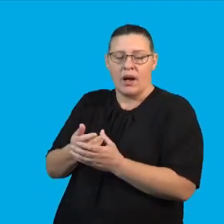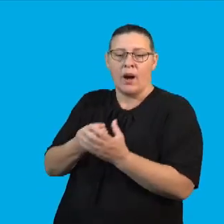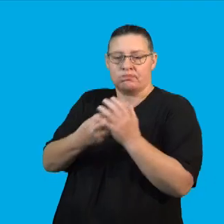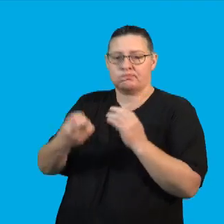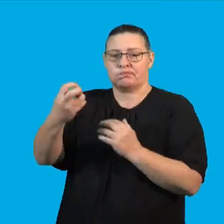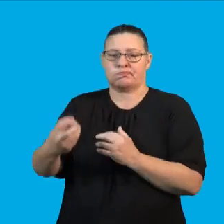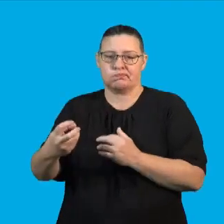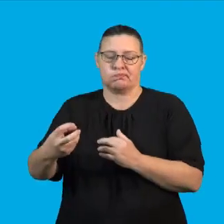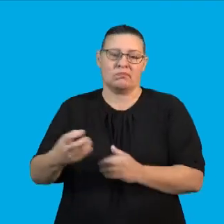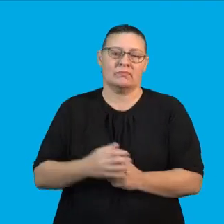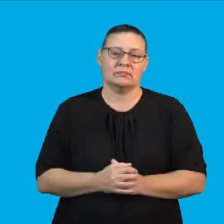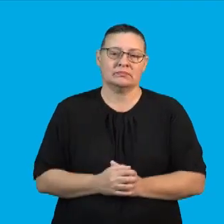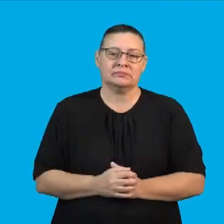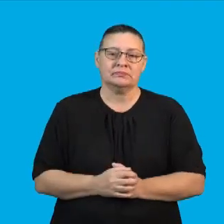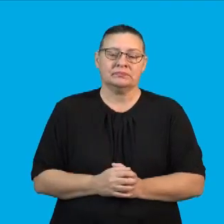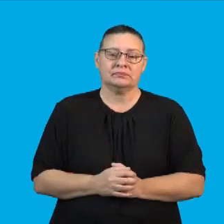land.